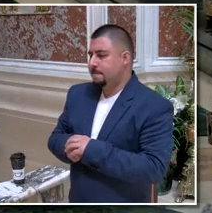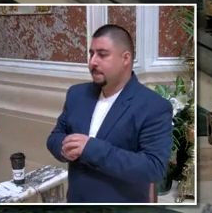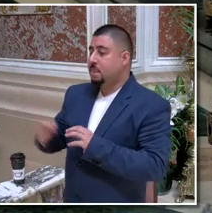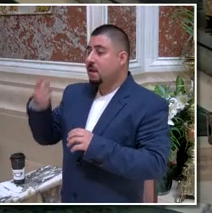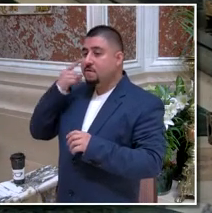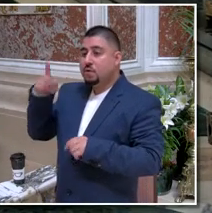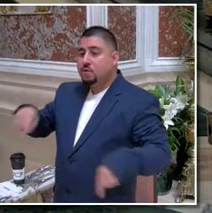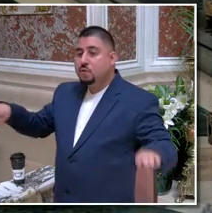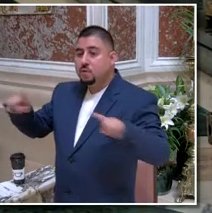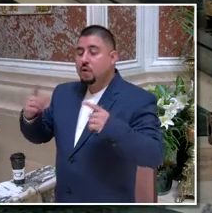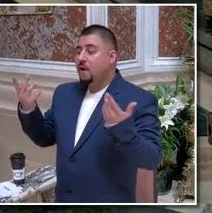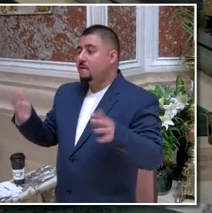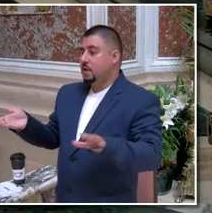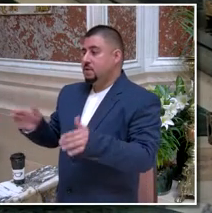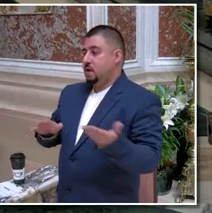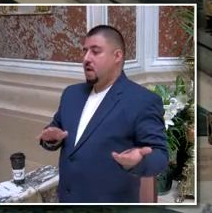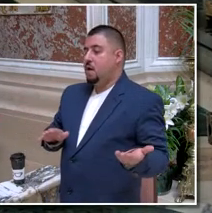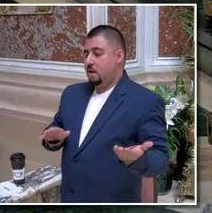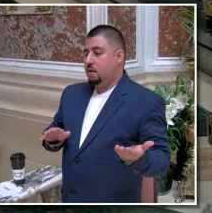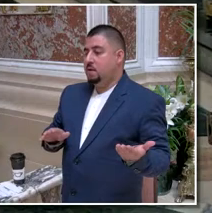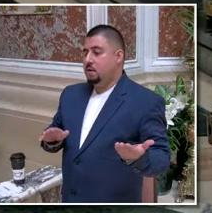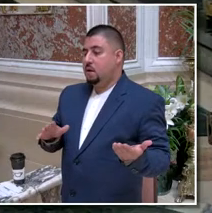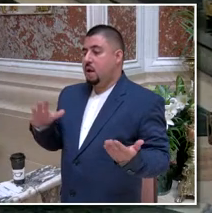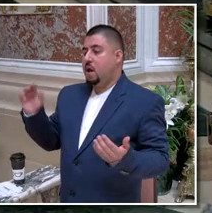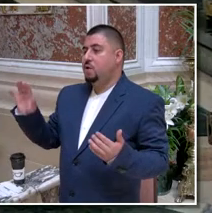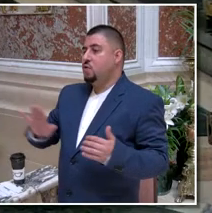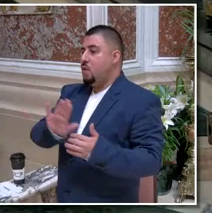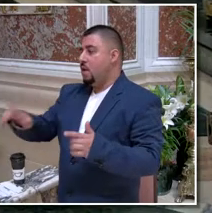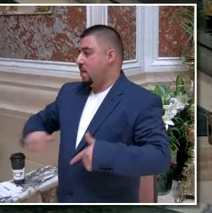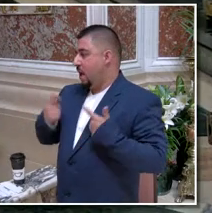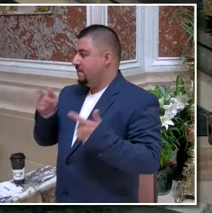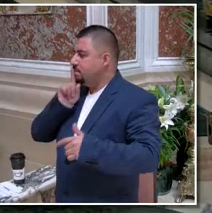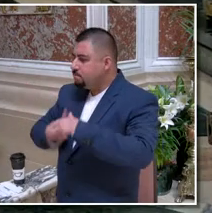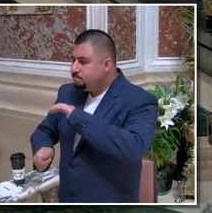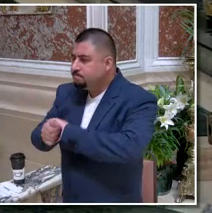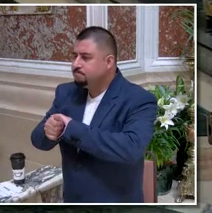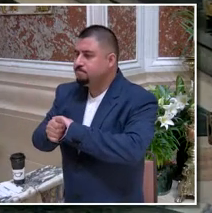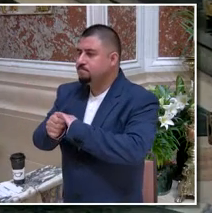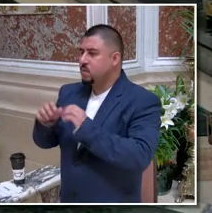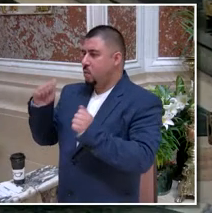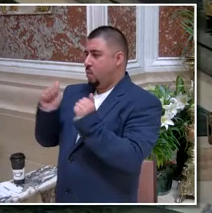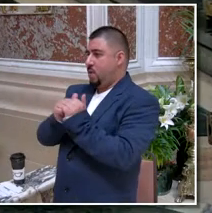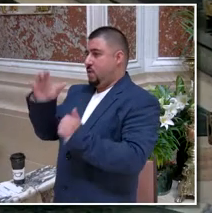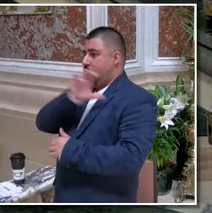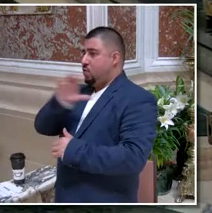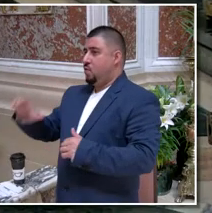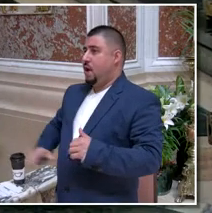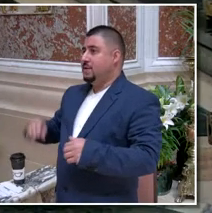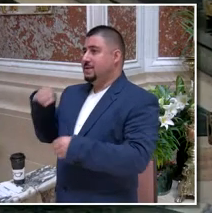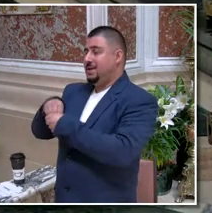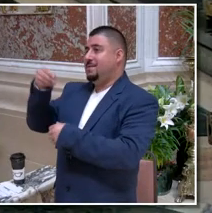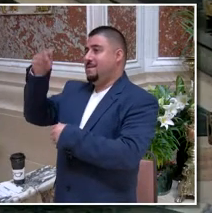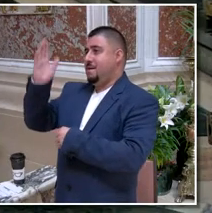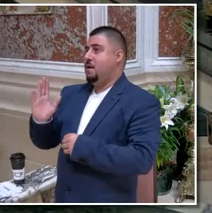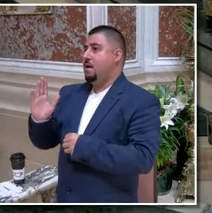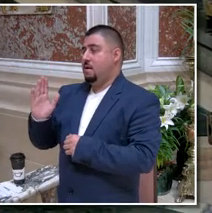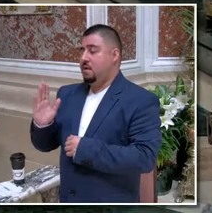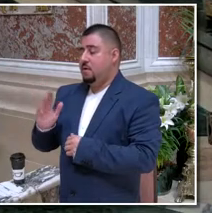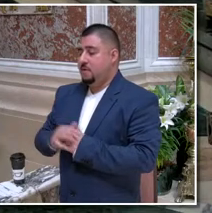For you have died, and your life is hidden with Christ in God.